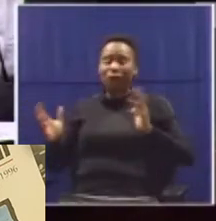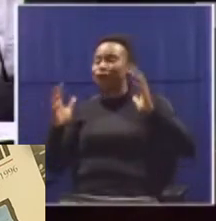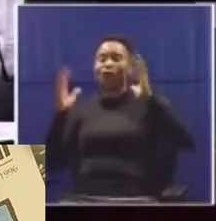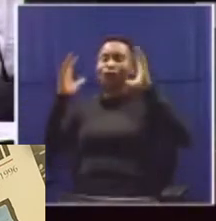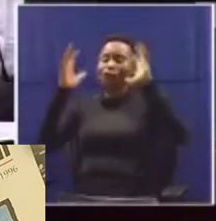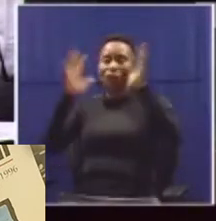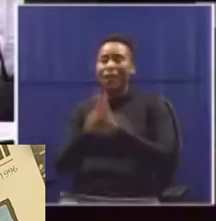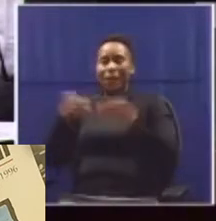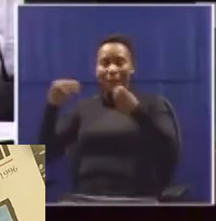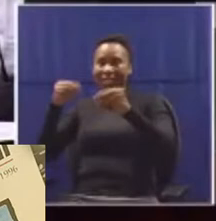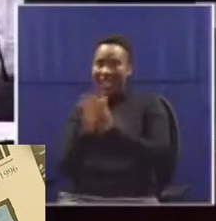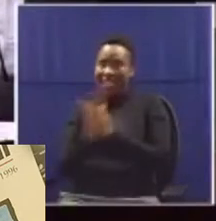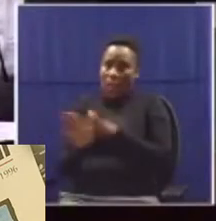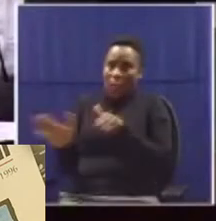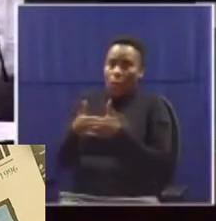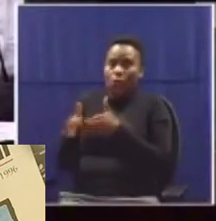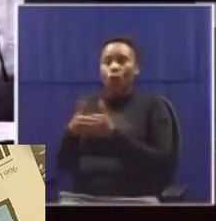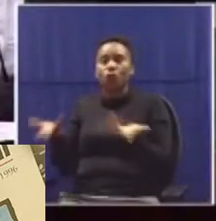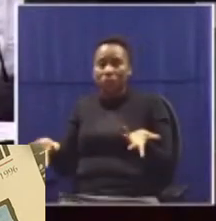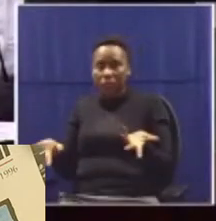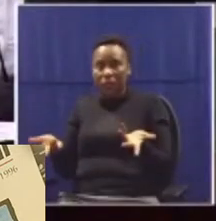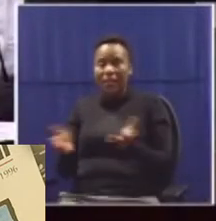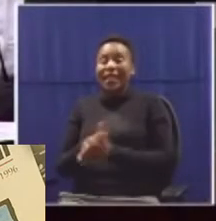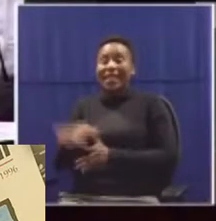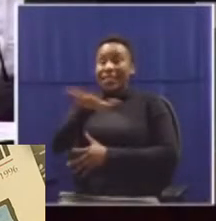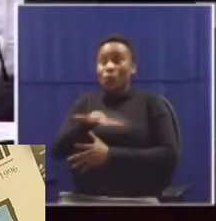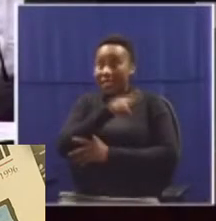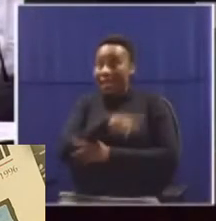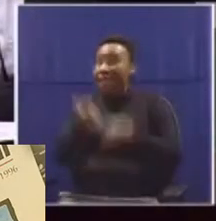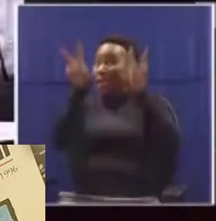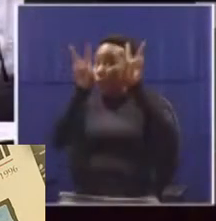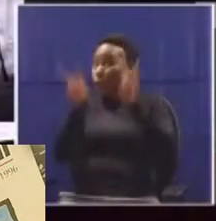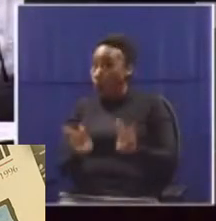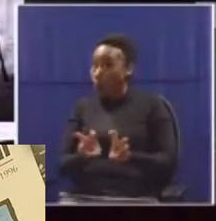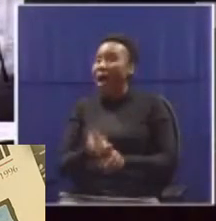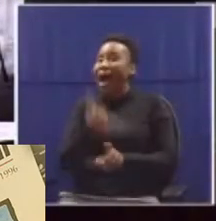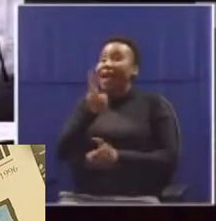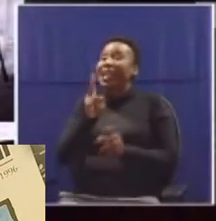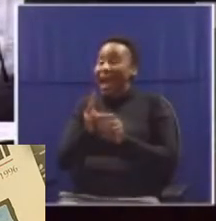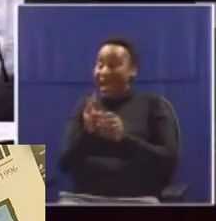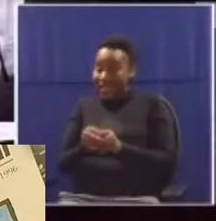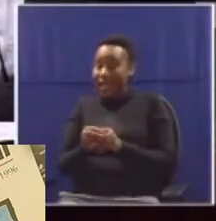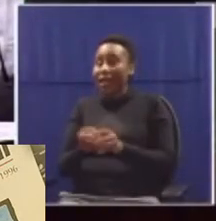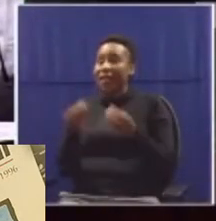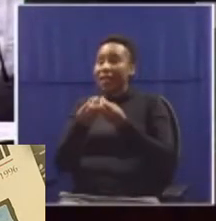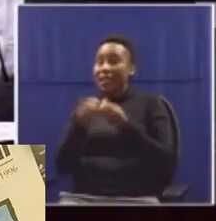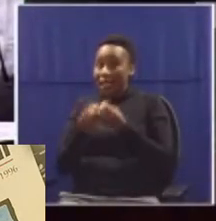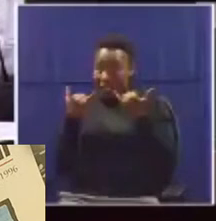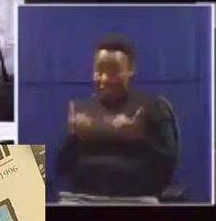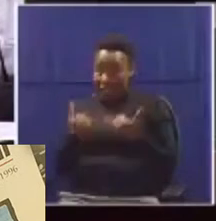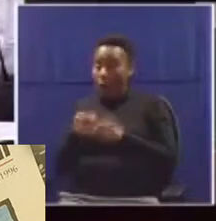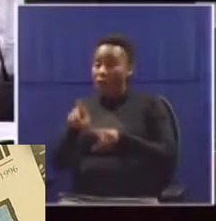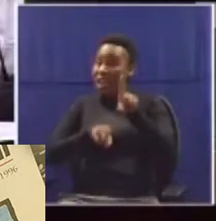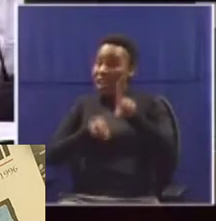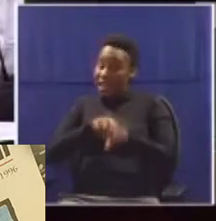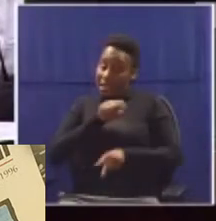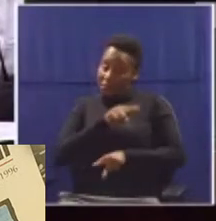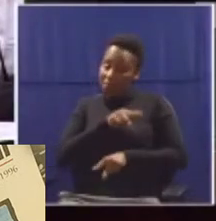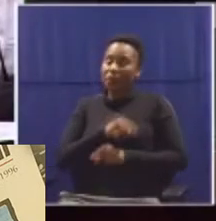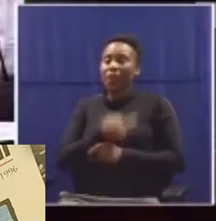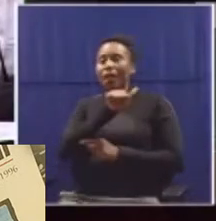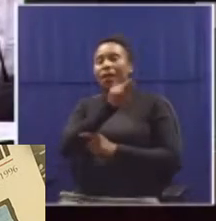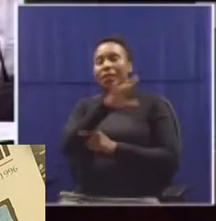are forced to close the situation at eskom is yet another Legacy of the currently failing ruling Party